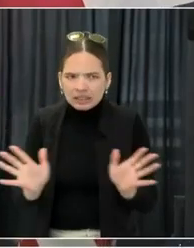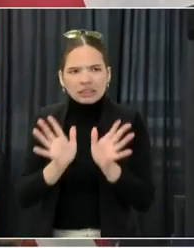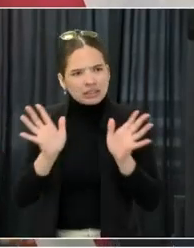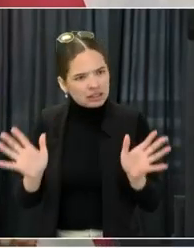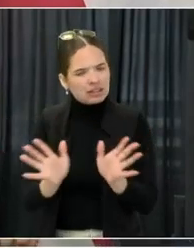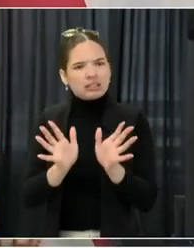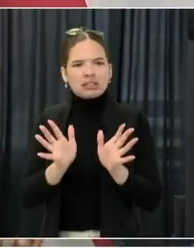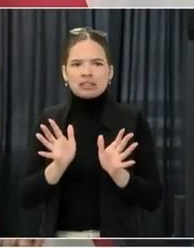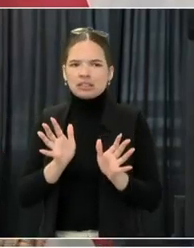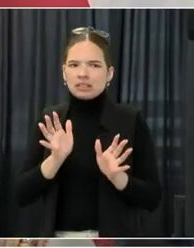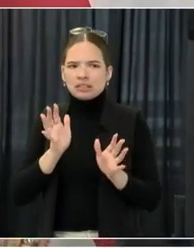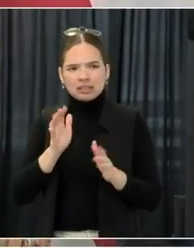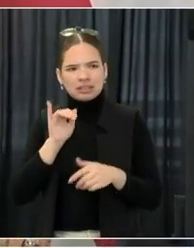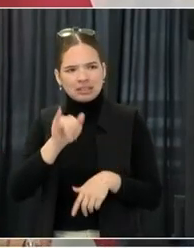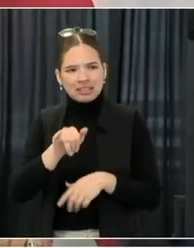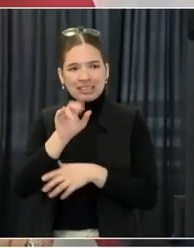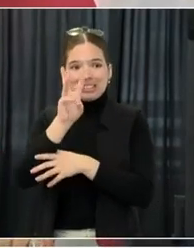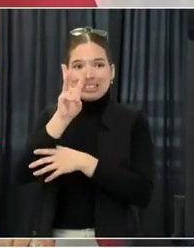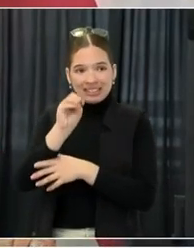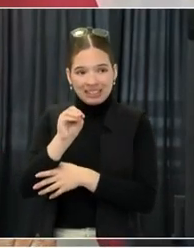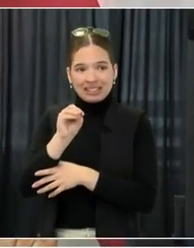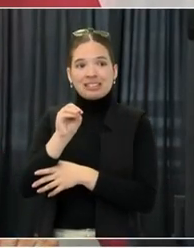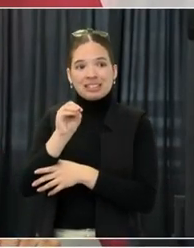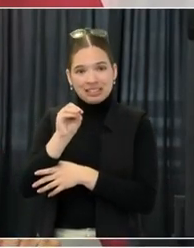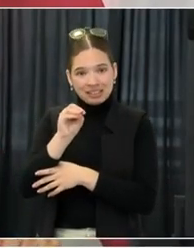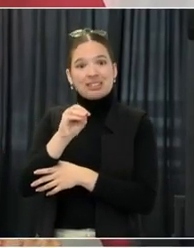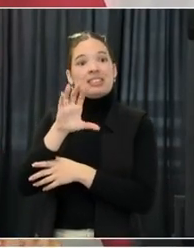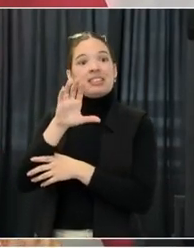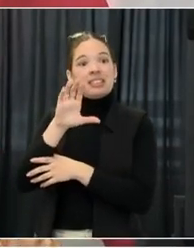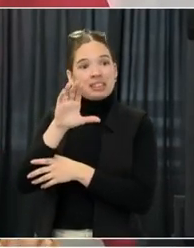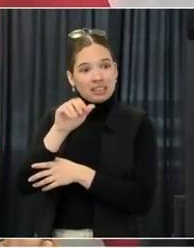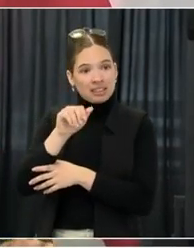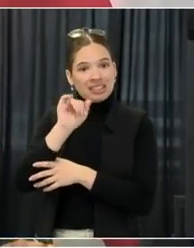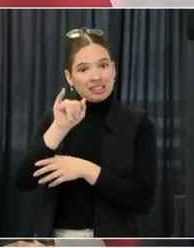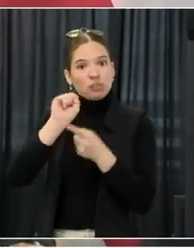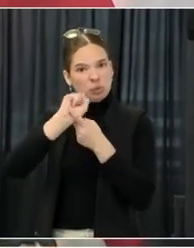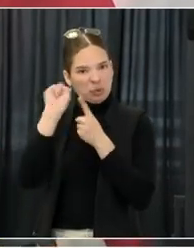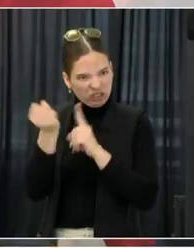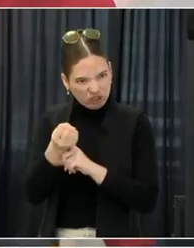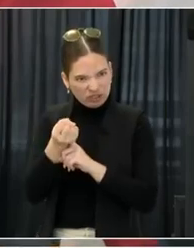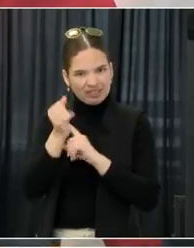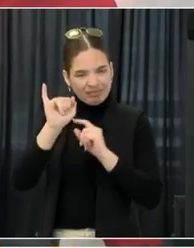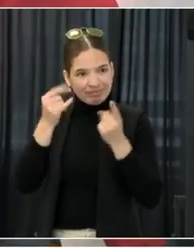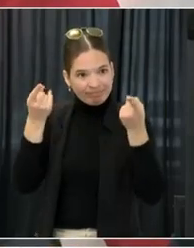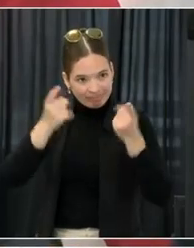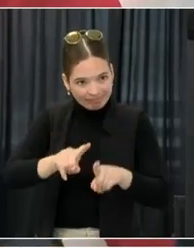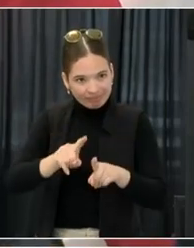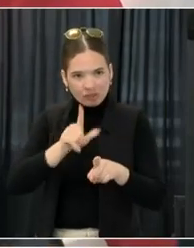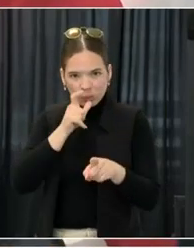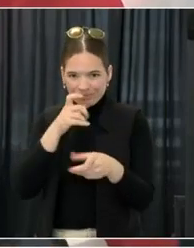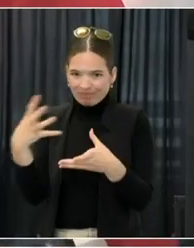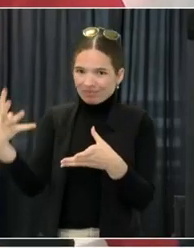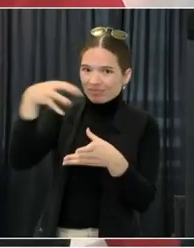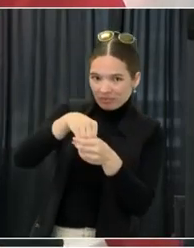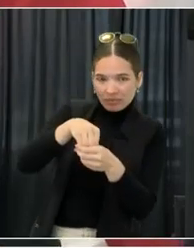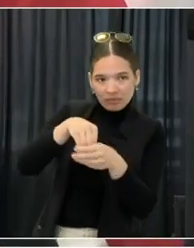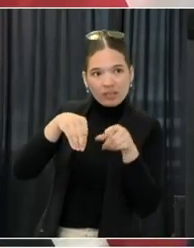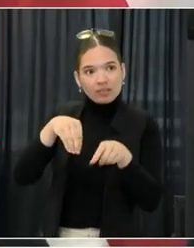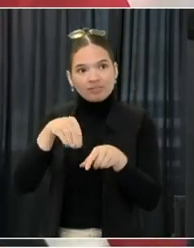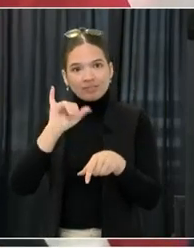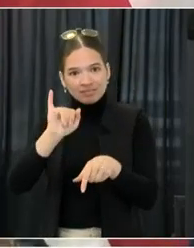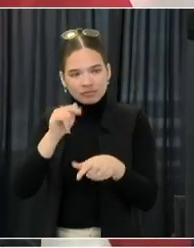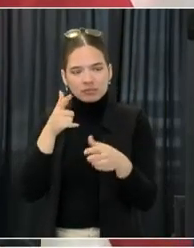cases before the federal court, supported by the U.S. Attorney's Office, for people who have been involved in multiple gun offenses in our city. So I